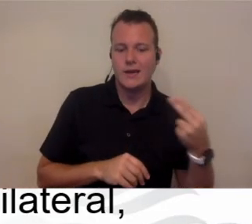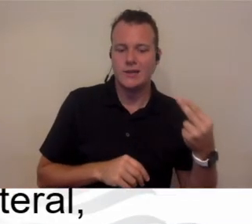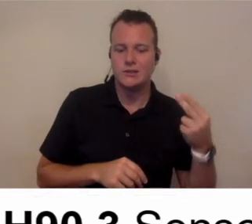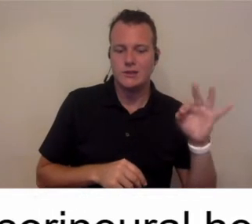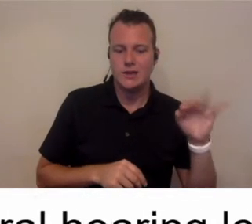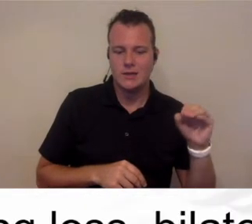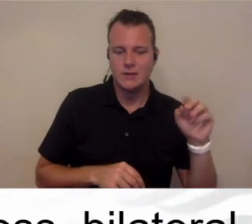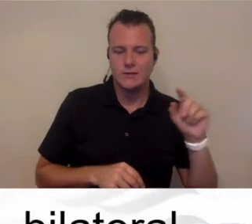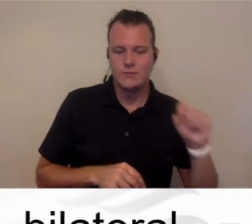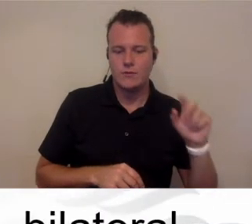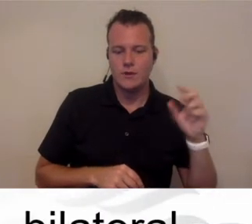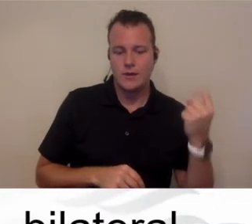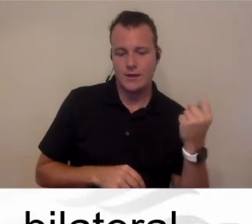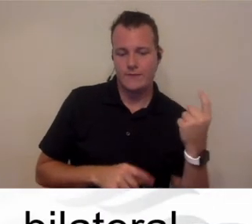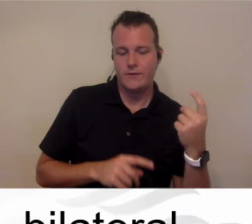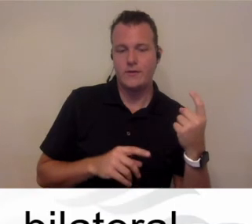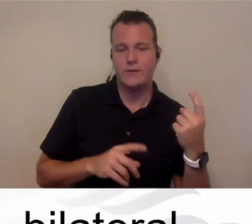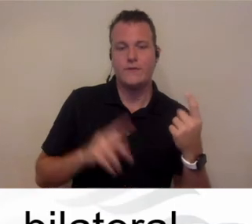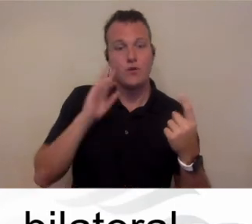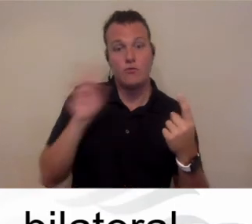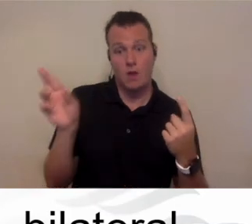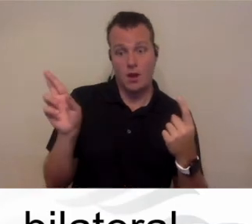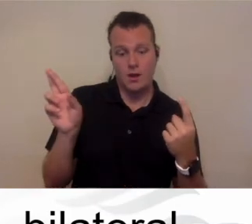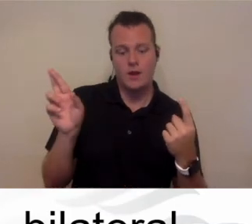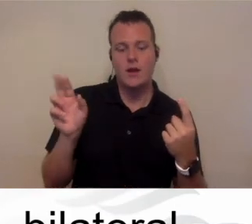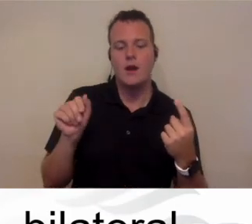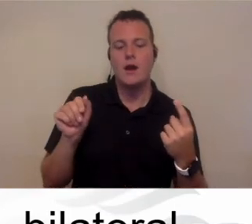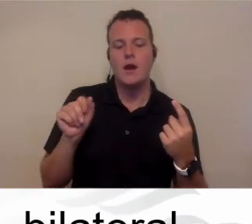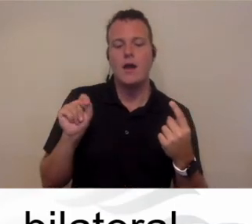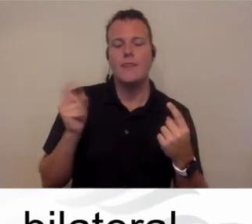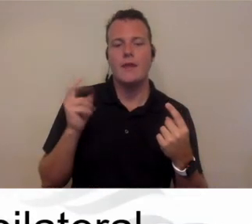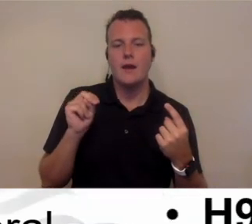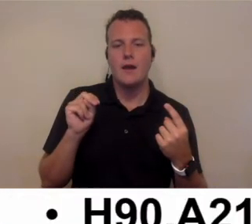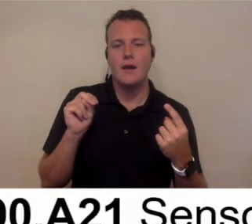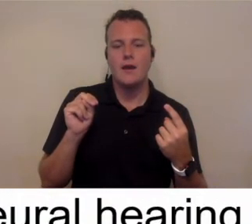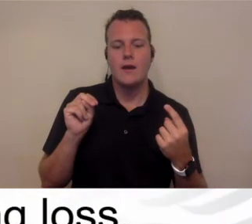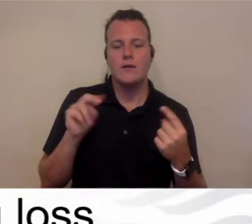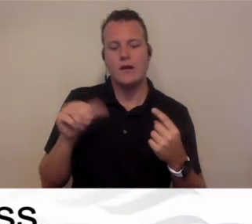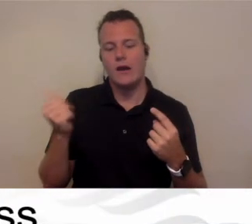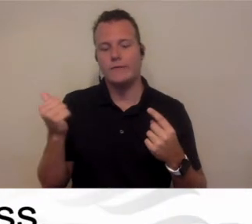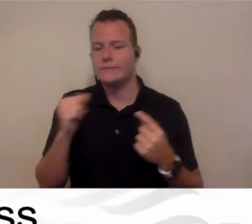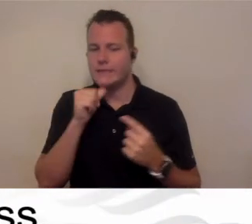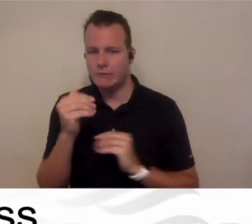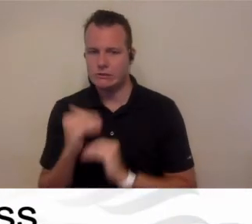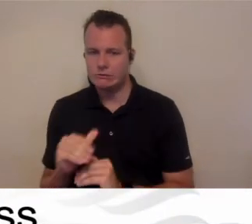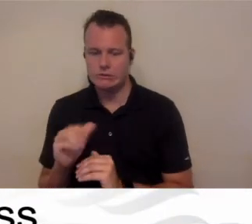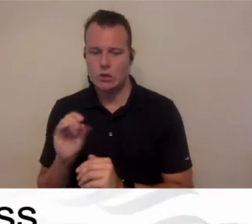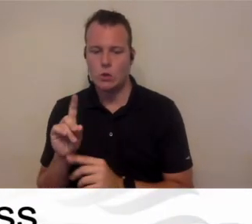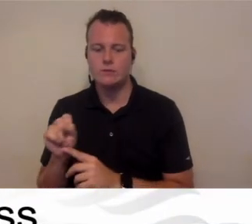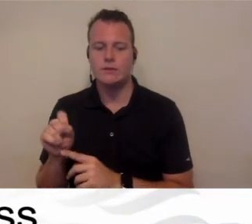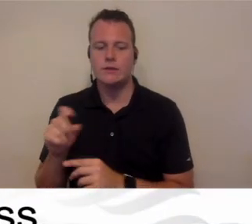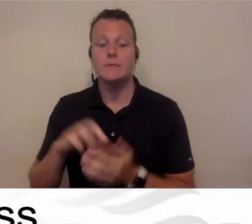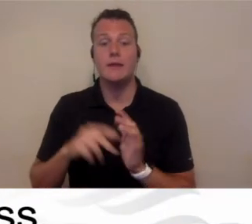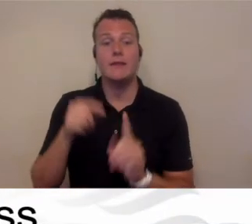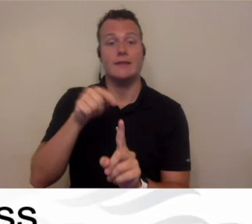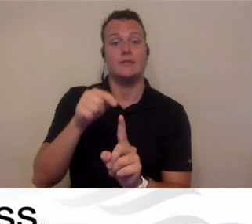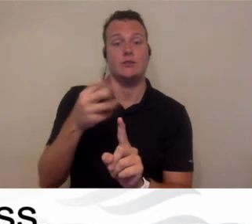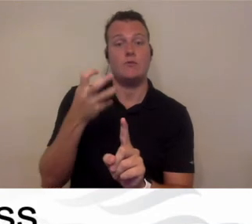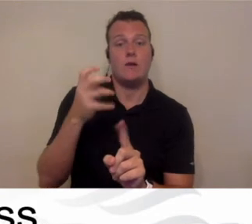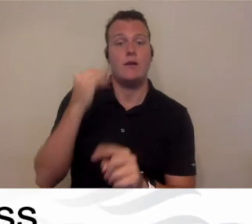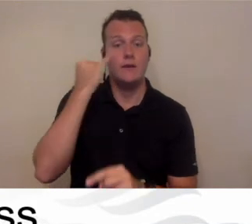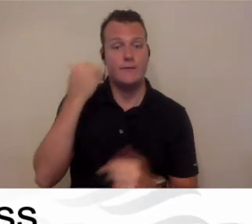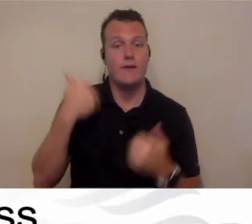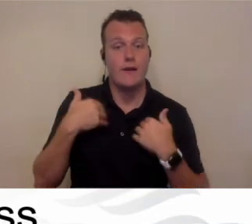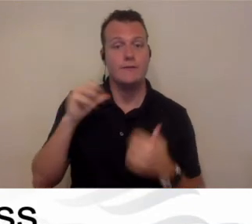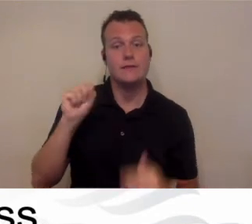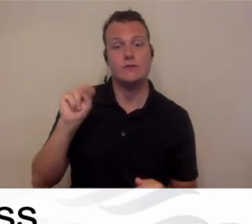H90.A11 for the right ear. And then let's say they had, and those are the unrestricted ones. So this is the one you would want if they had a sensory